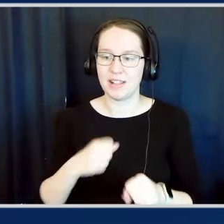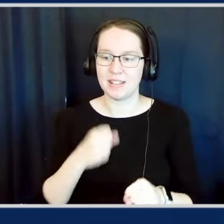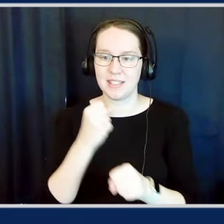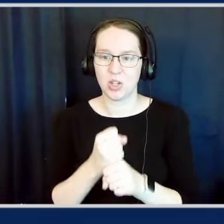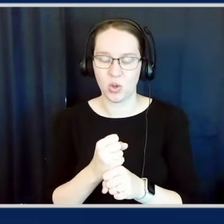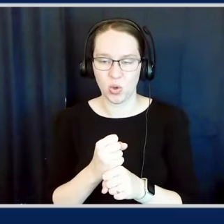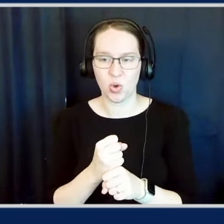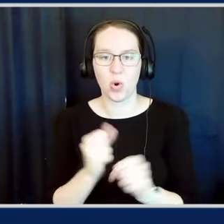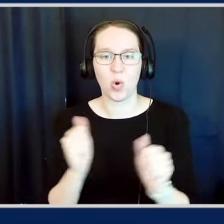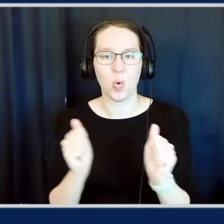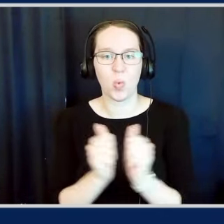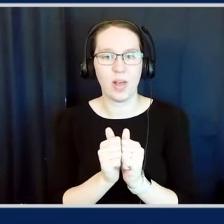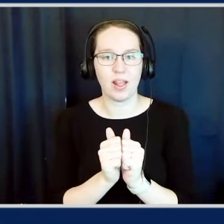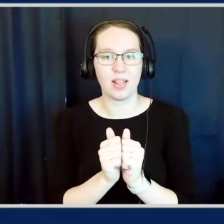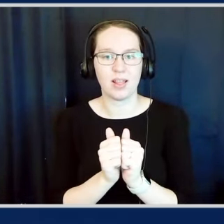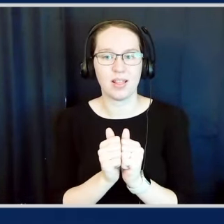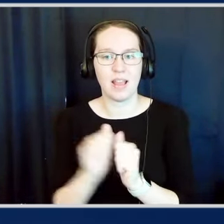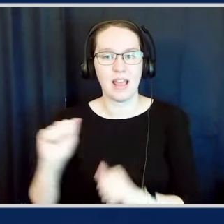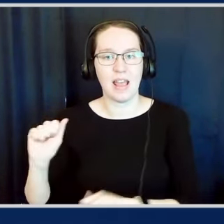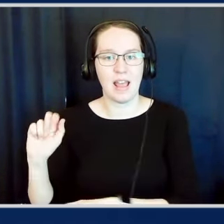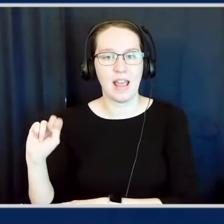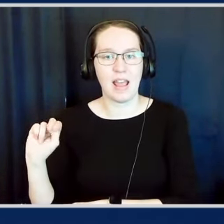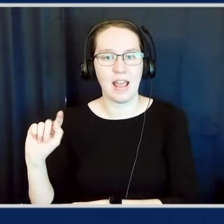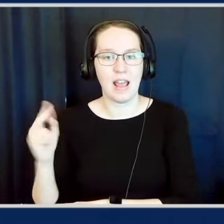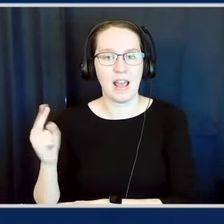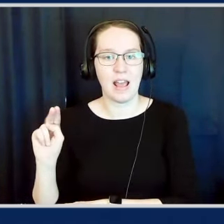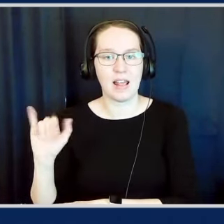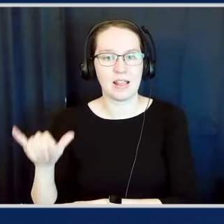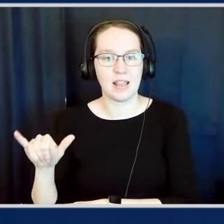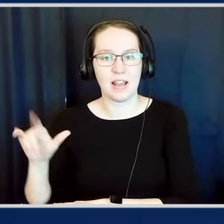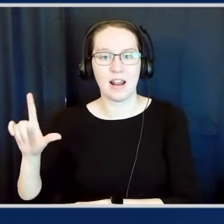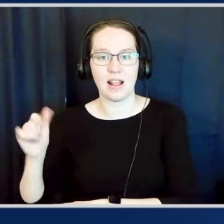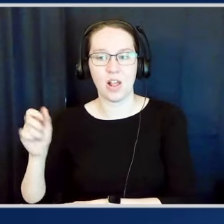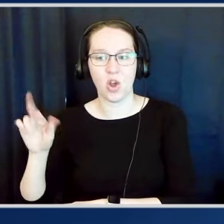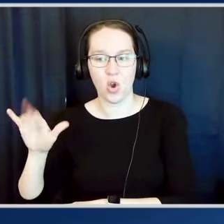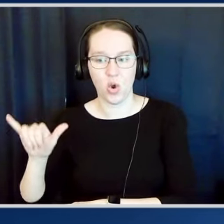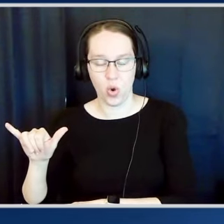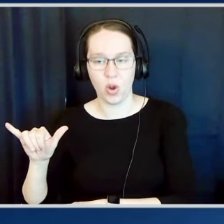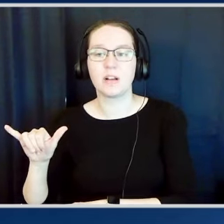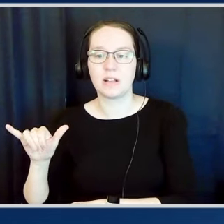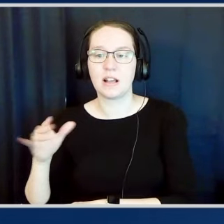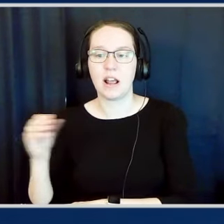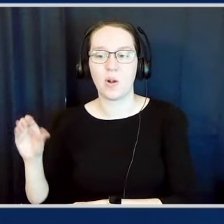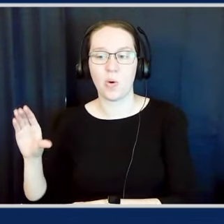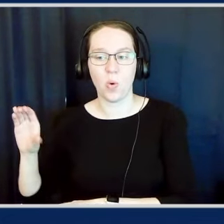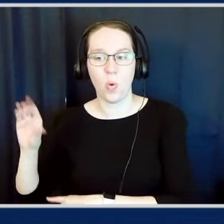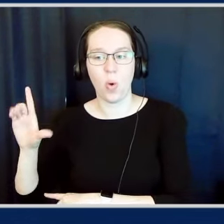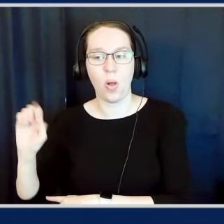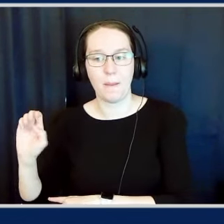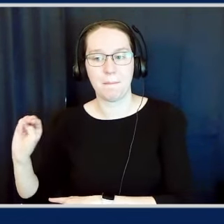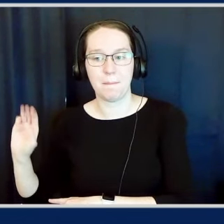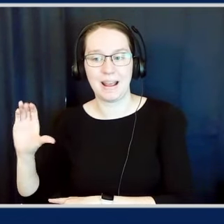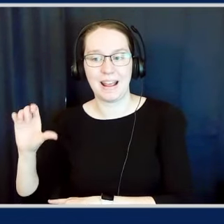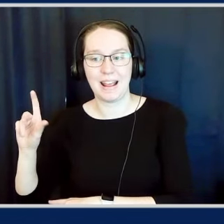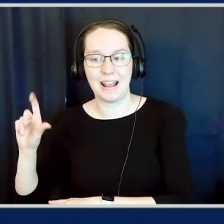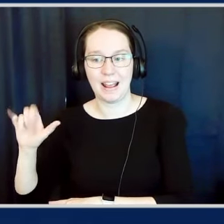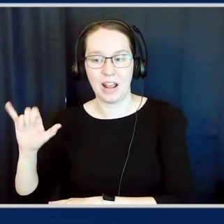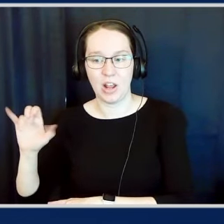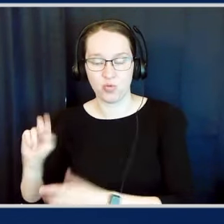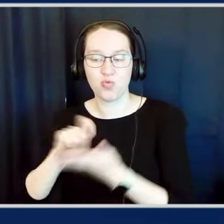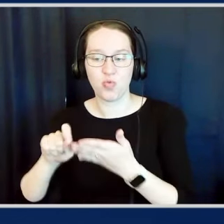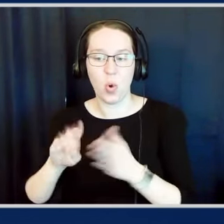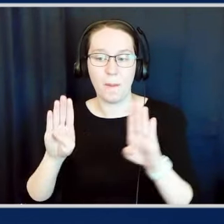with Anthony Liguori and Colm McCarthy-Kame, who wrote a blog about securing